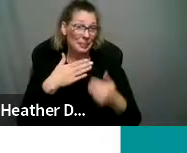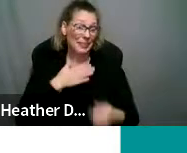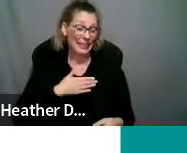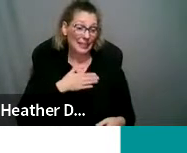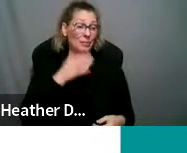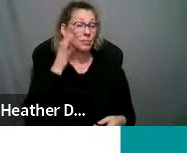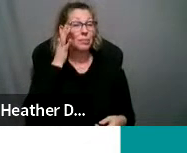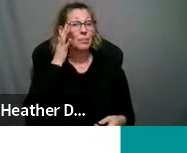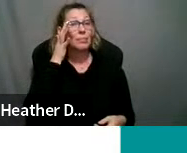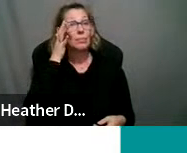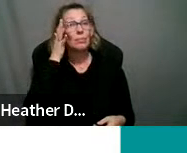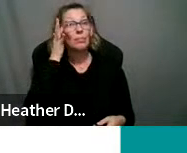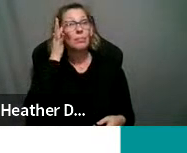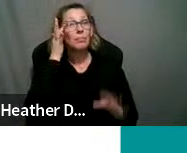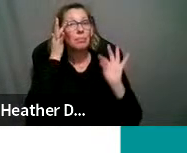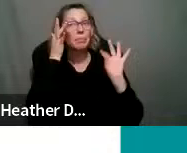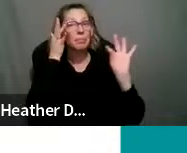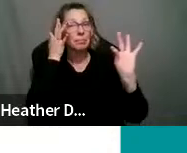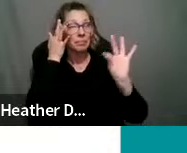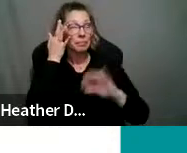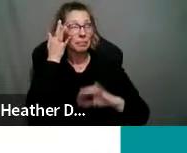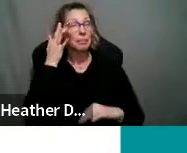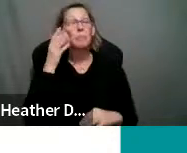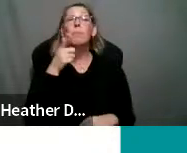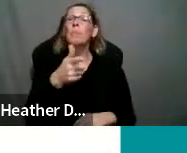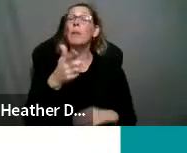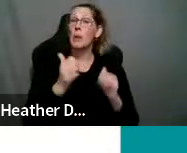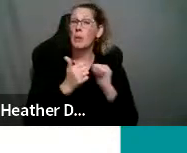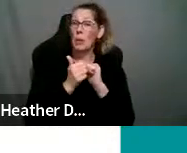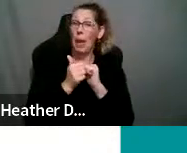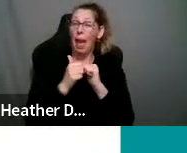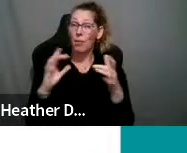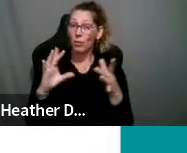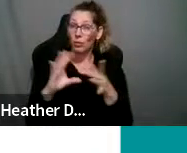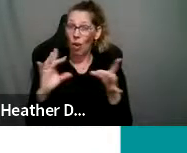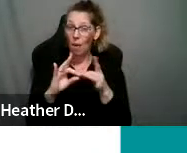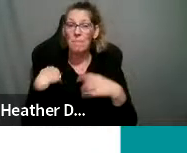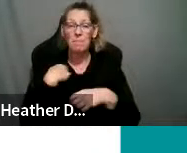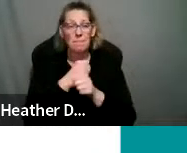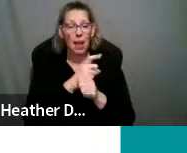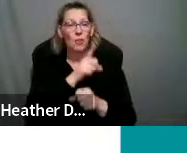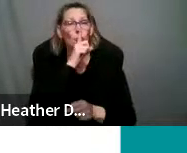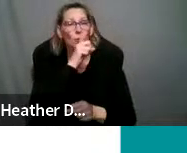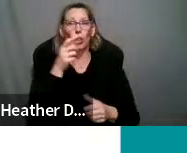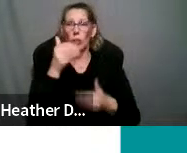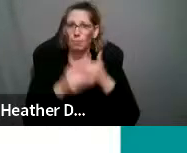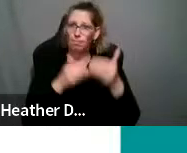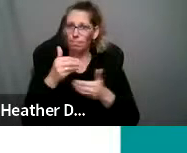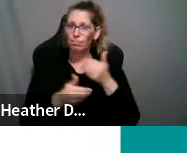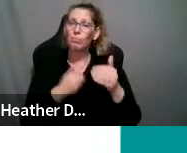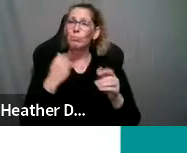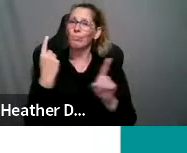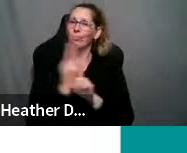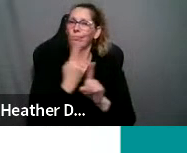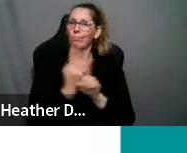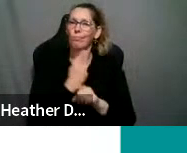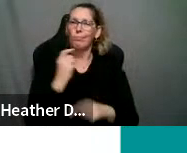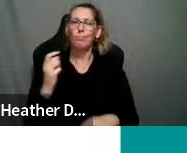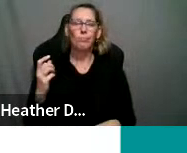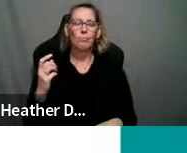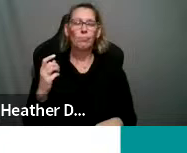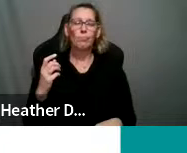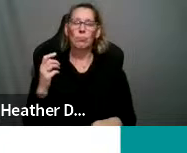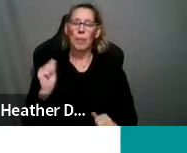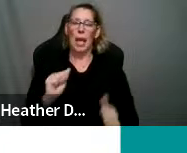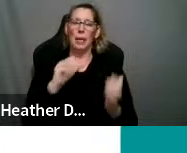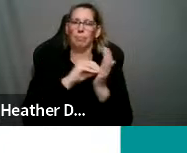please? Great. So how to comment. We want to make sure that you're going through those official channels so we can record your